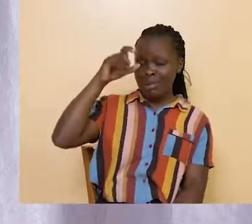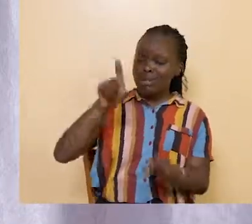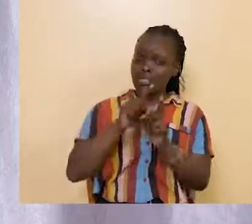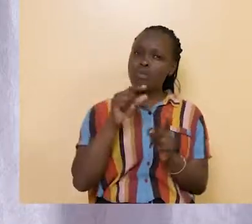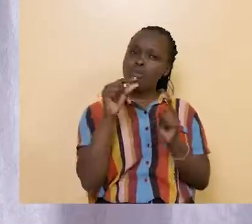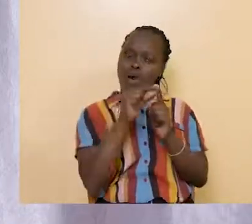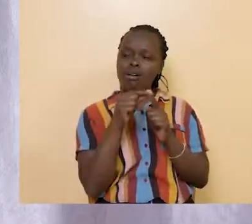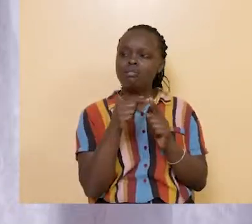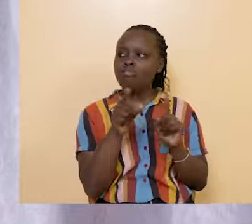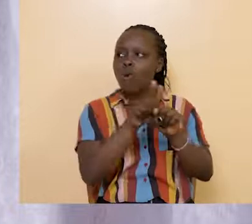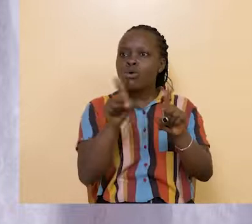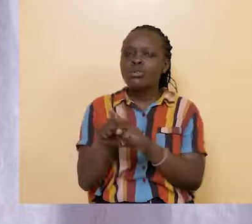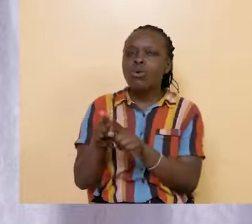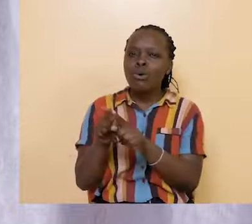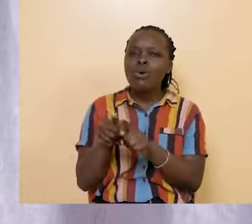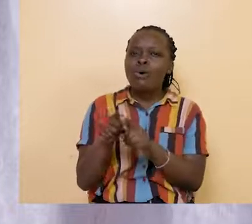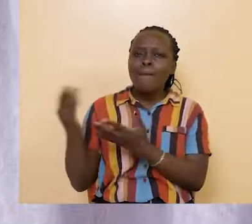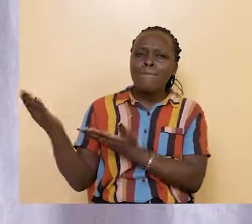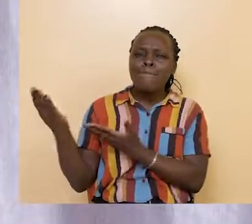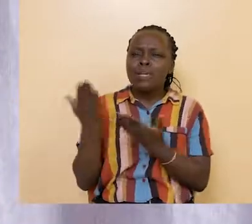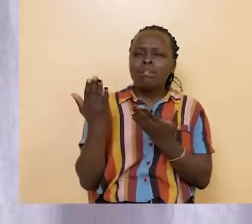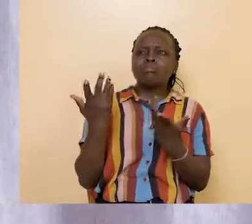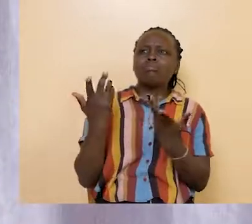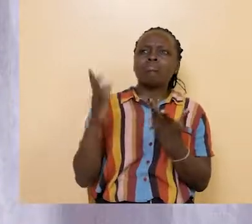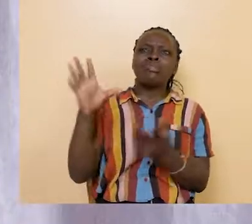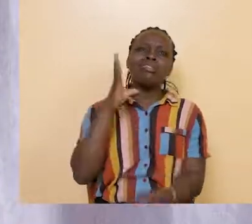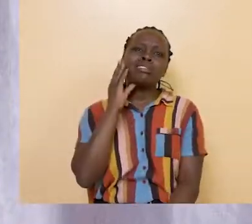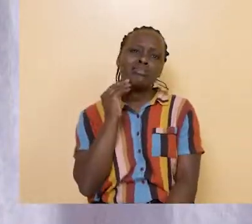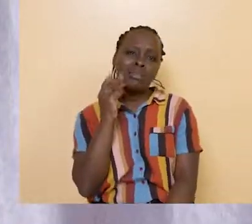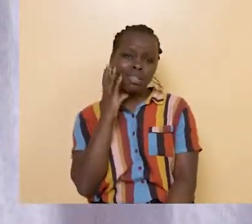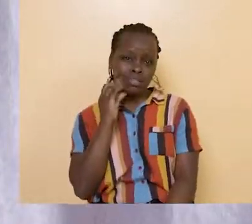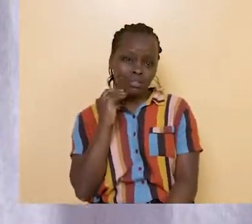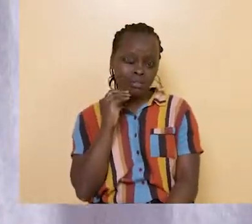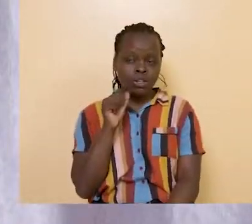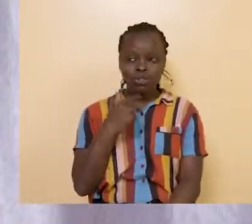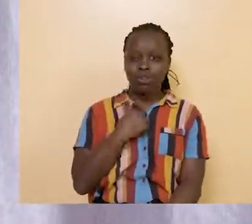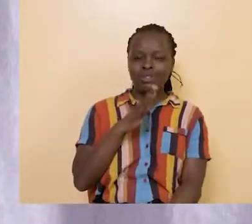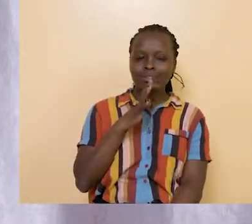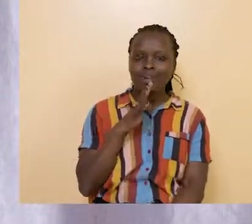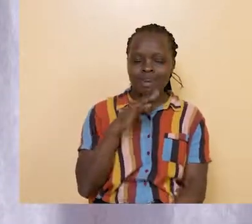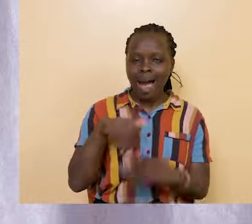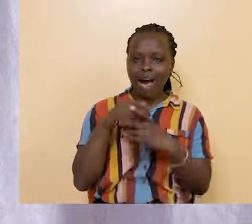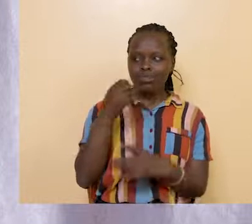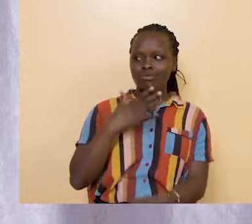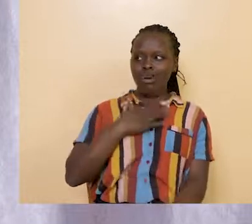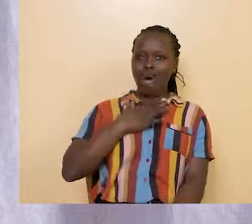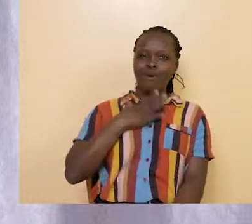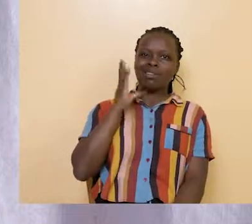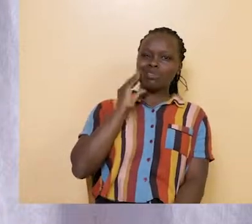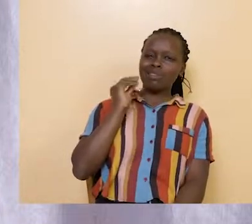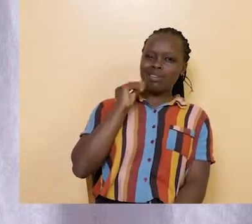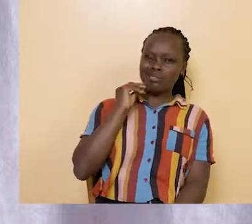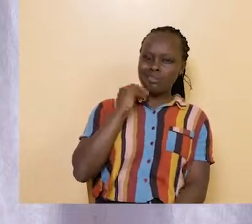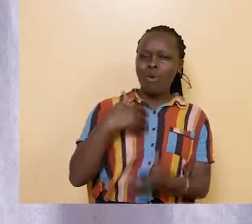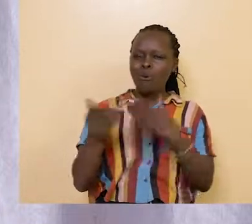words are also carrying alongside them our experiences. And so we speak out of our experiences, whether good